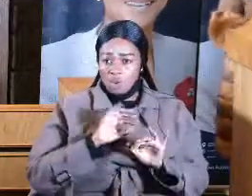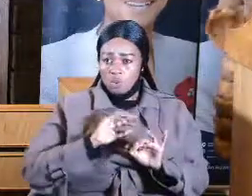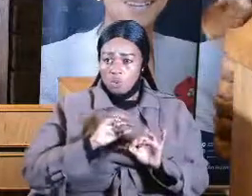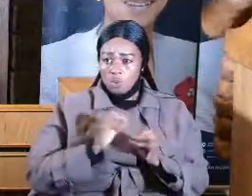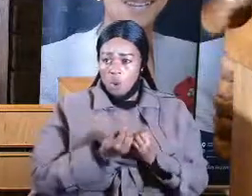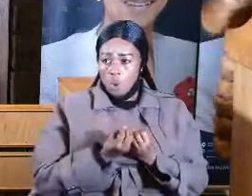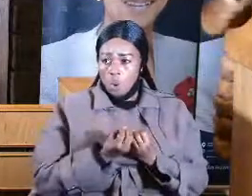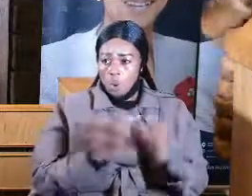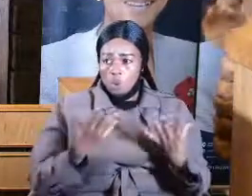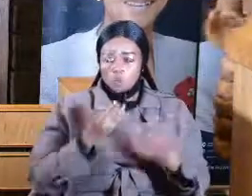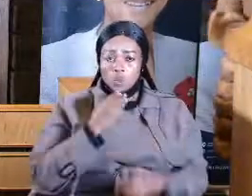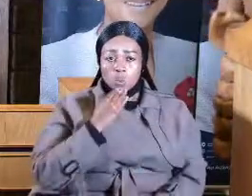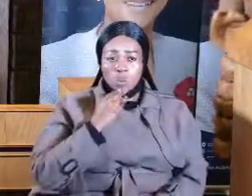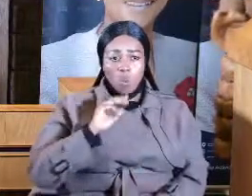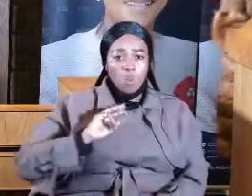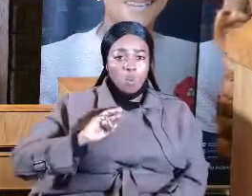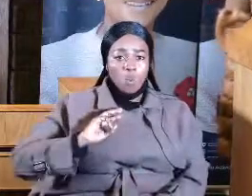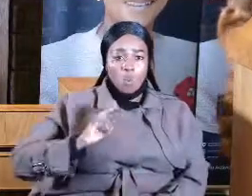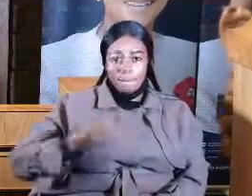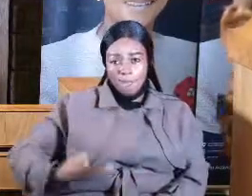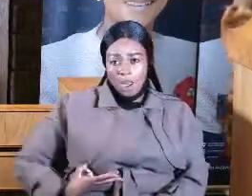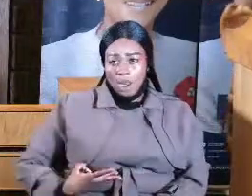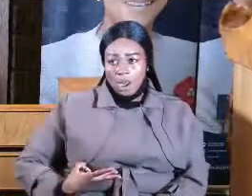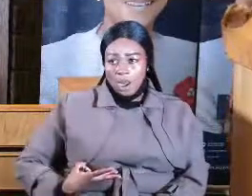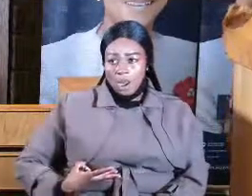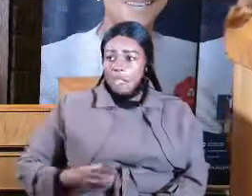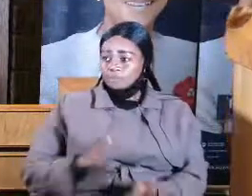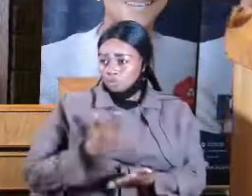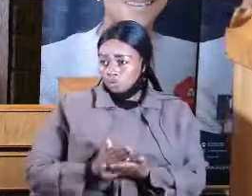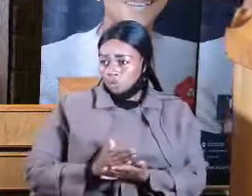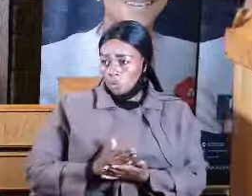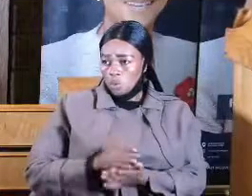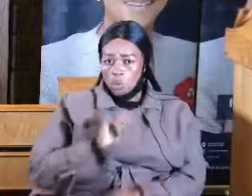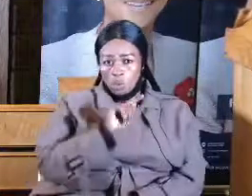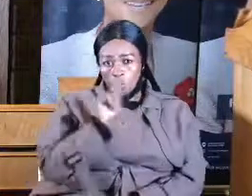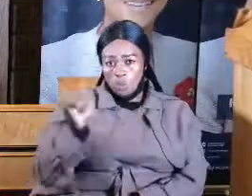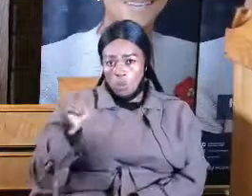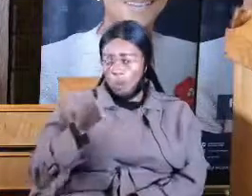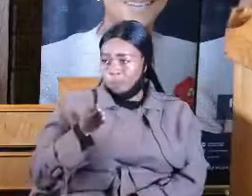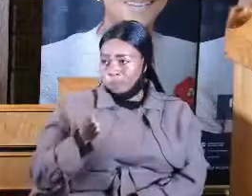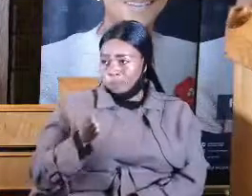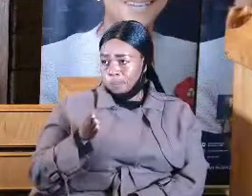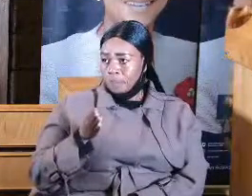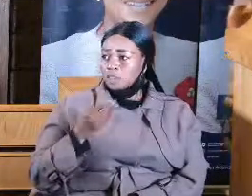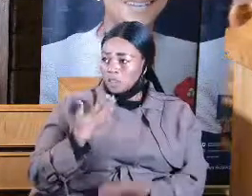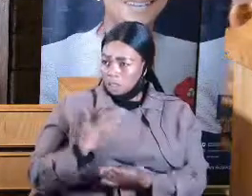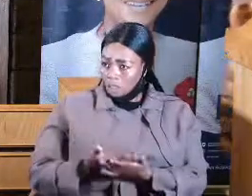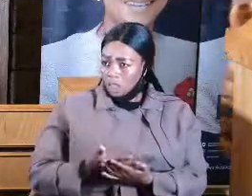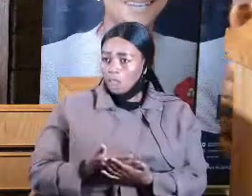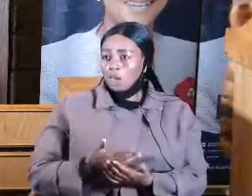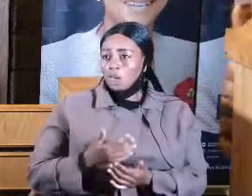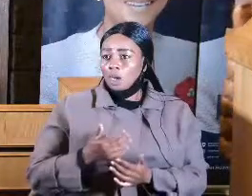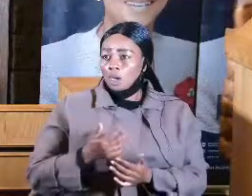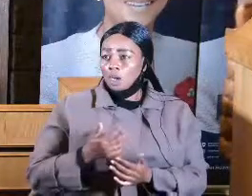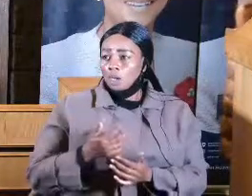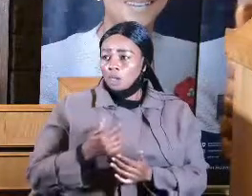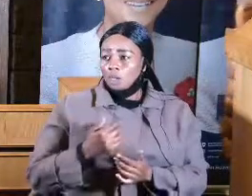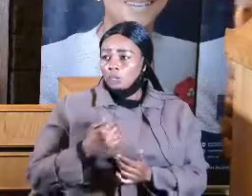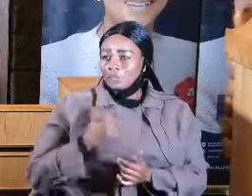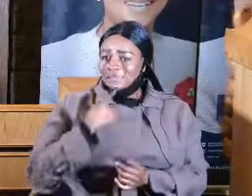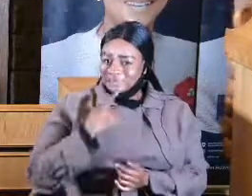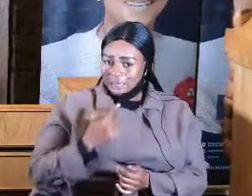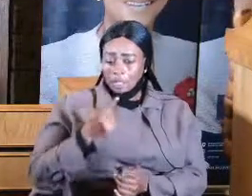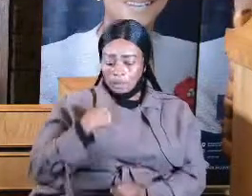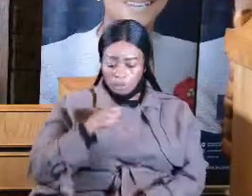I'm sure even those who are present today, they will attest to that fact that there are more women who are